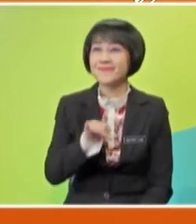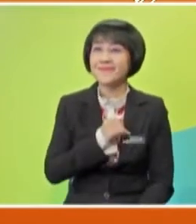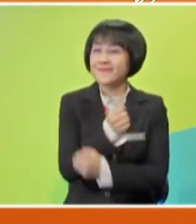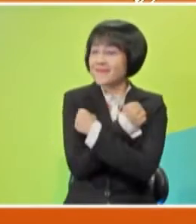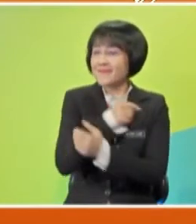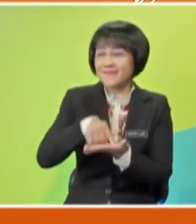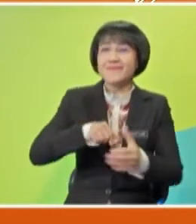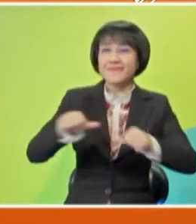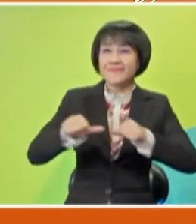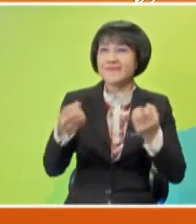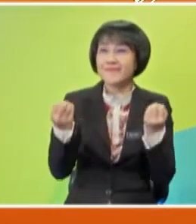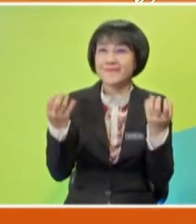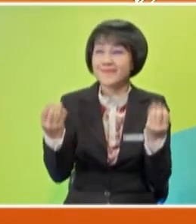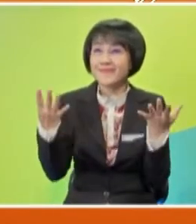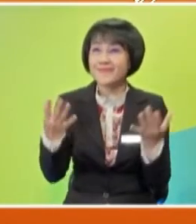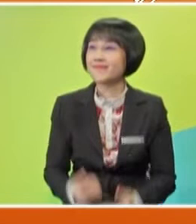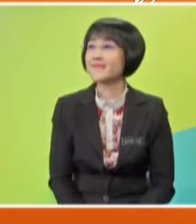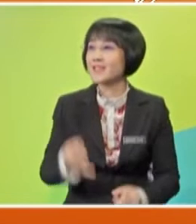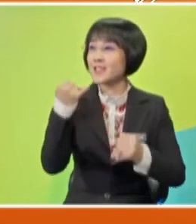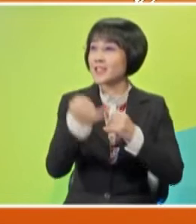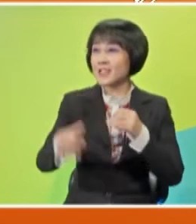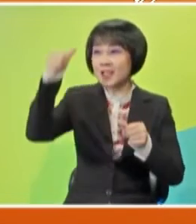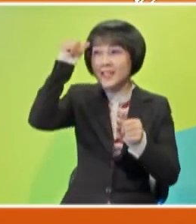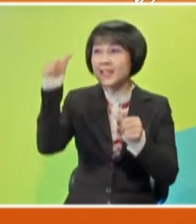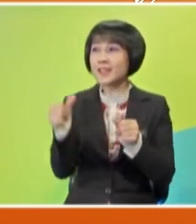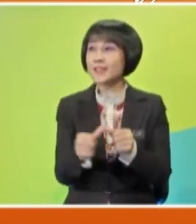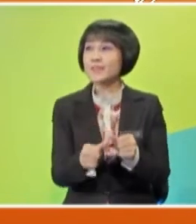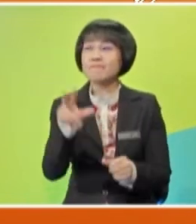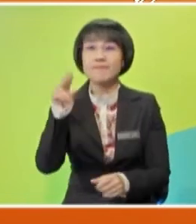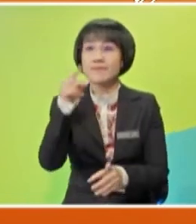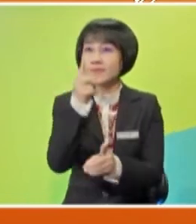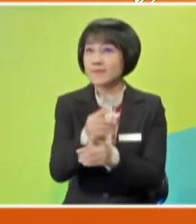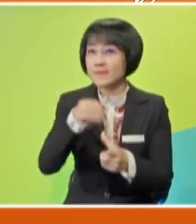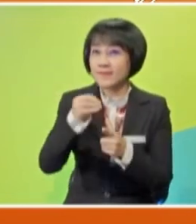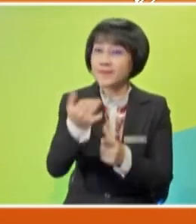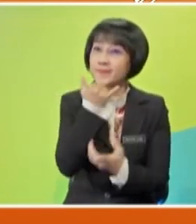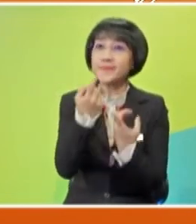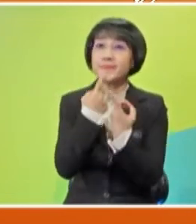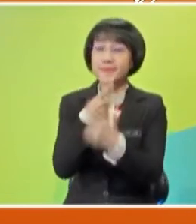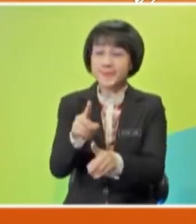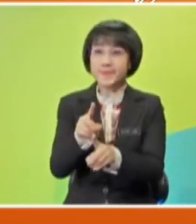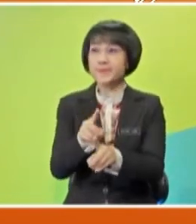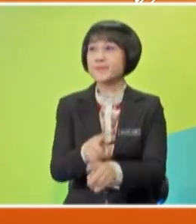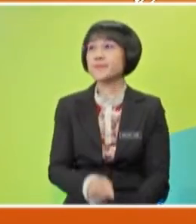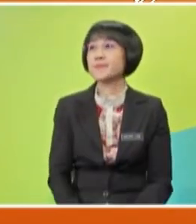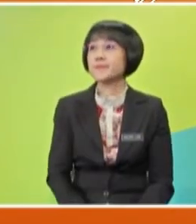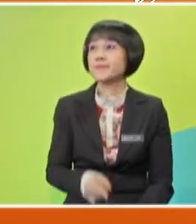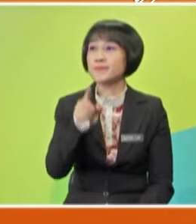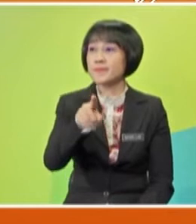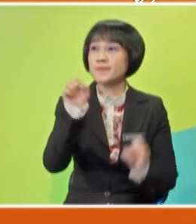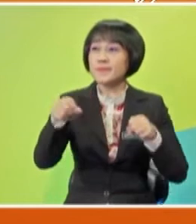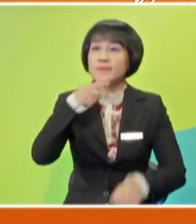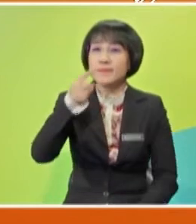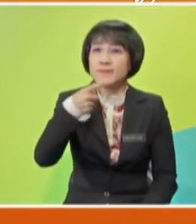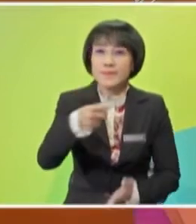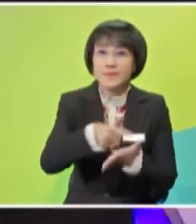much. Okay, and then last one, remember there are no right or wrong answer, so you can say what you think, because we